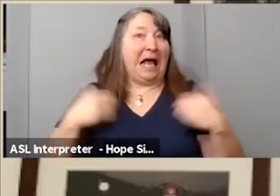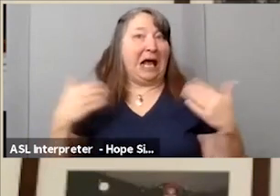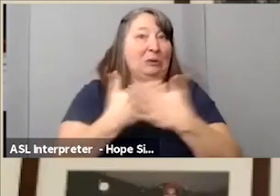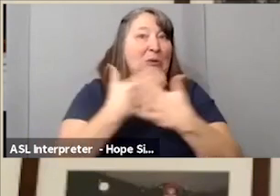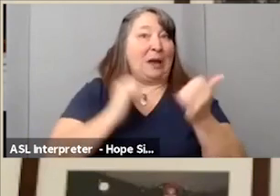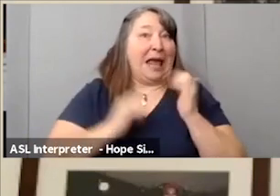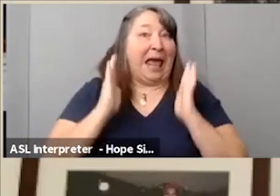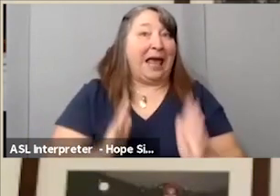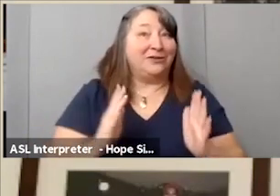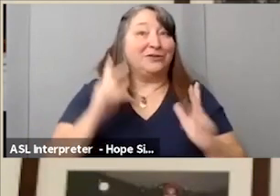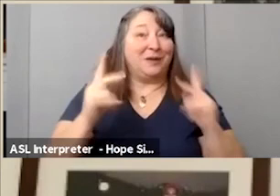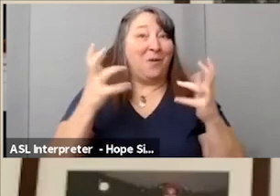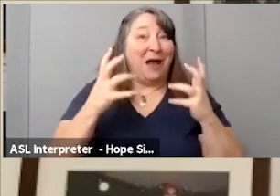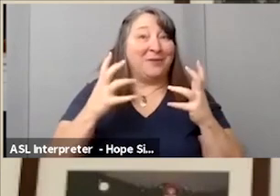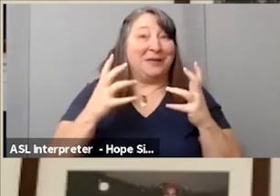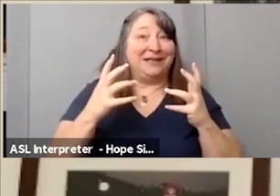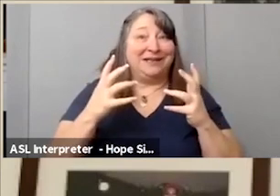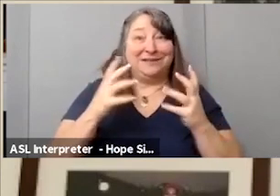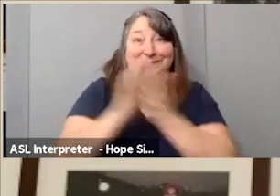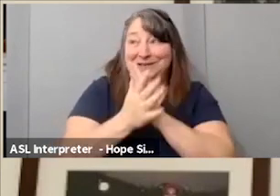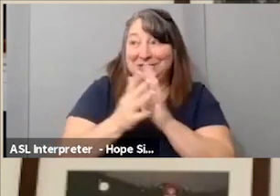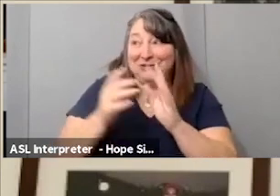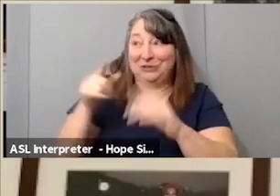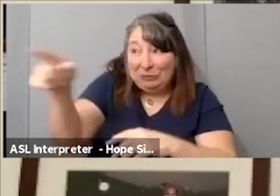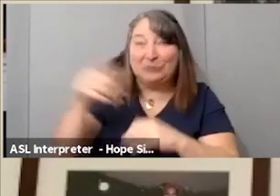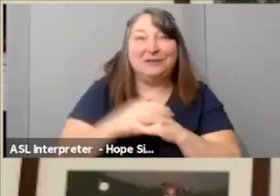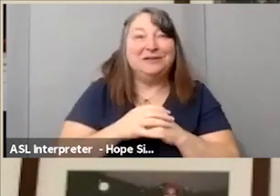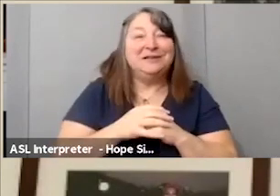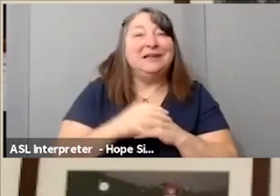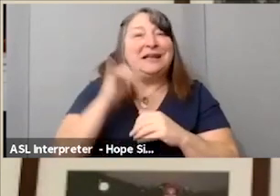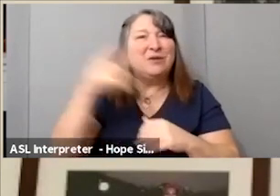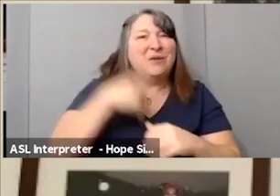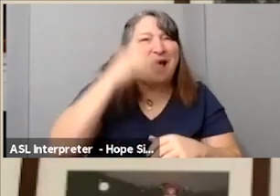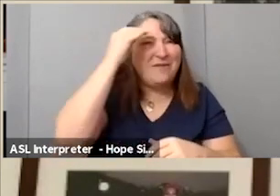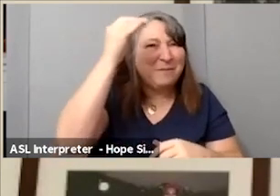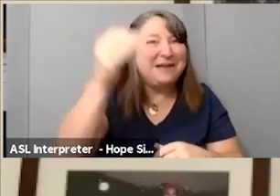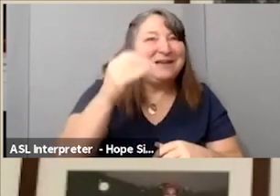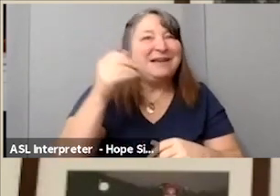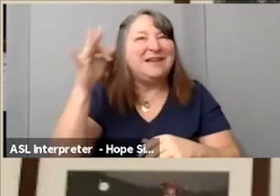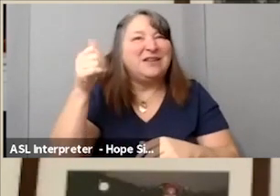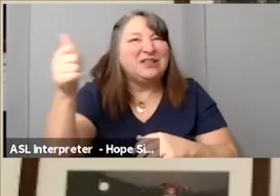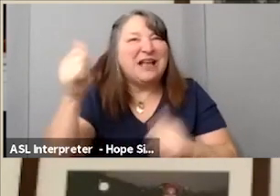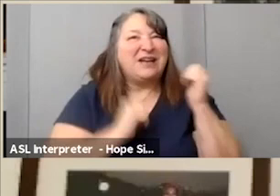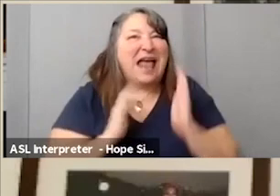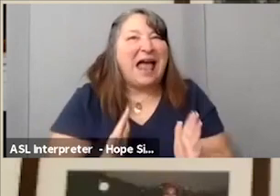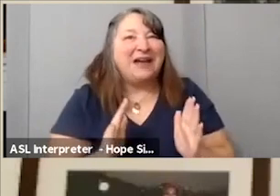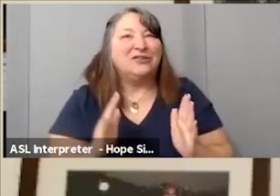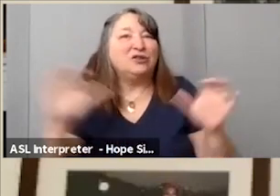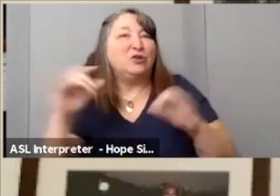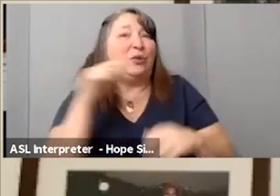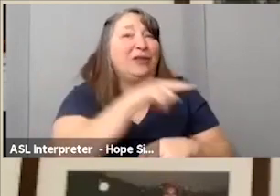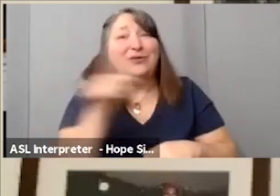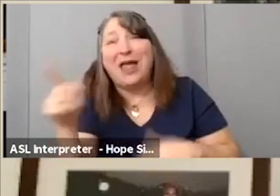want to be you. If you have an opinion on if you are an actor, go this way, that way, if you have,